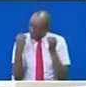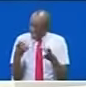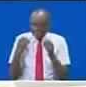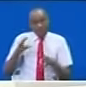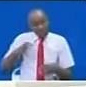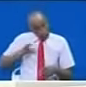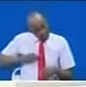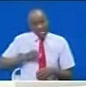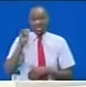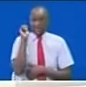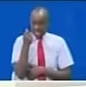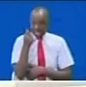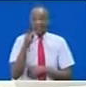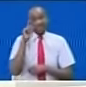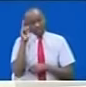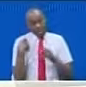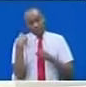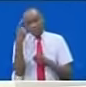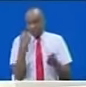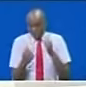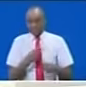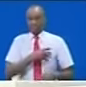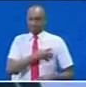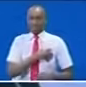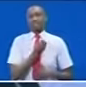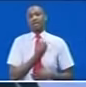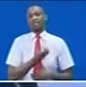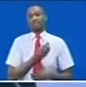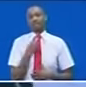in Kenya after breast cancer.